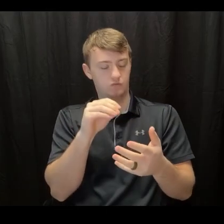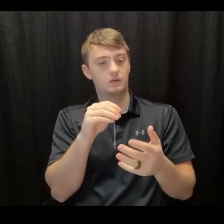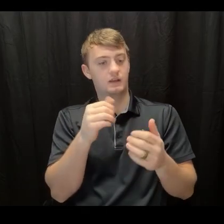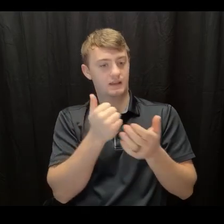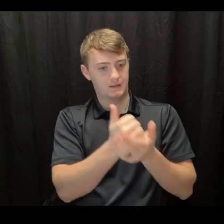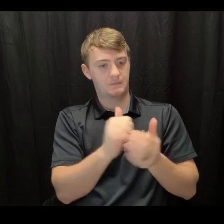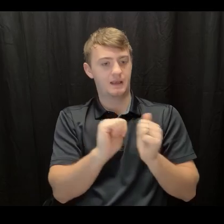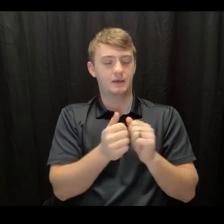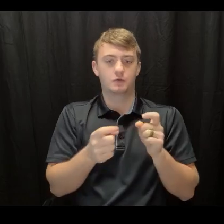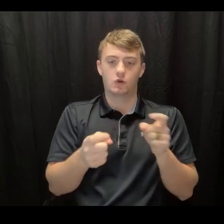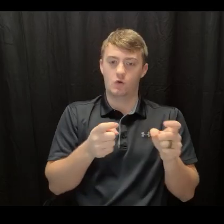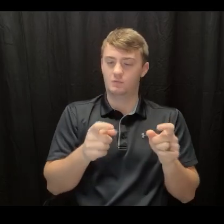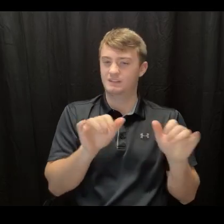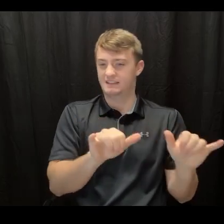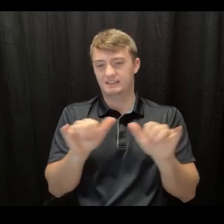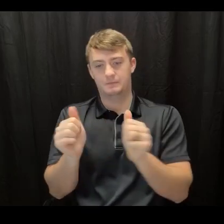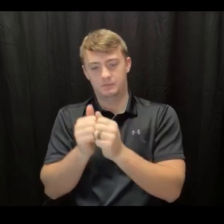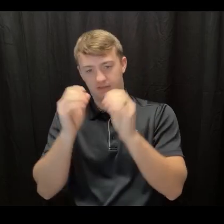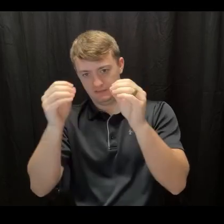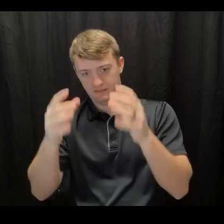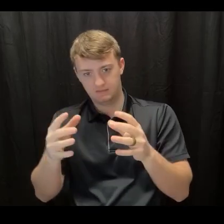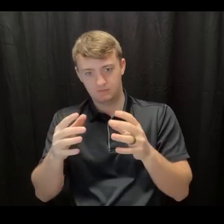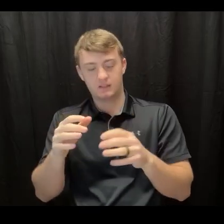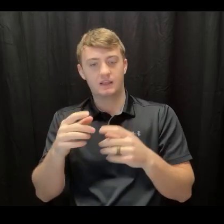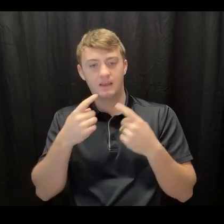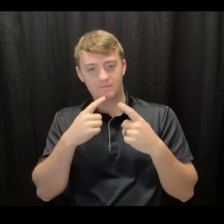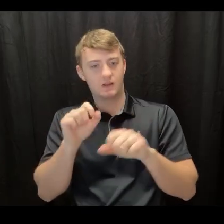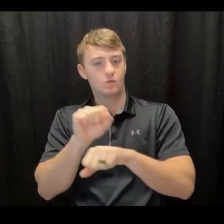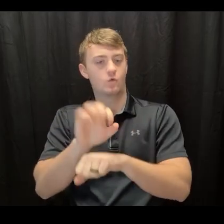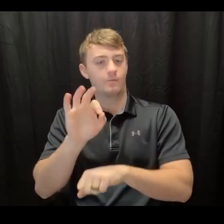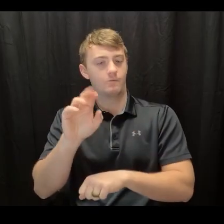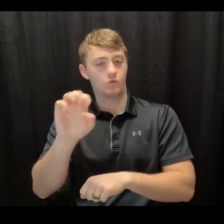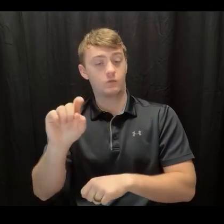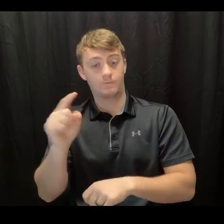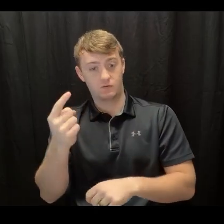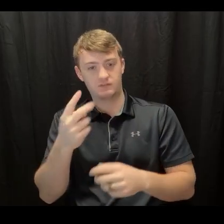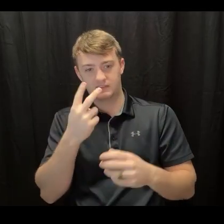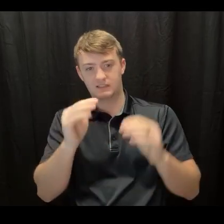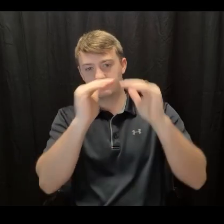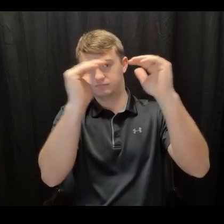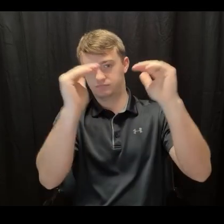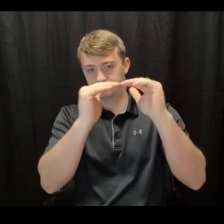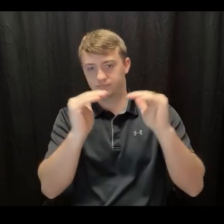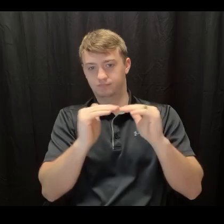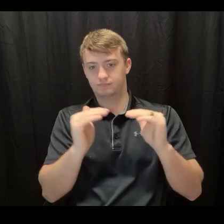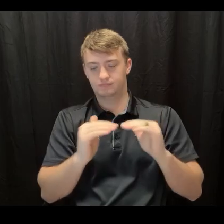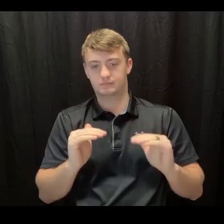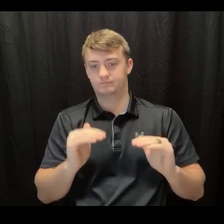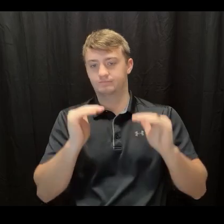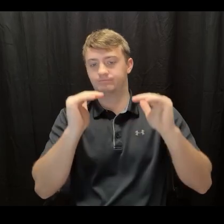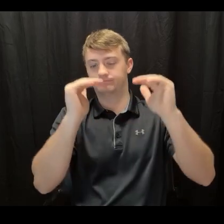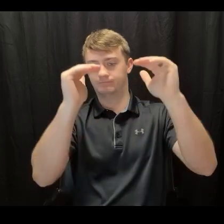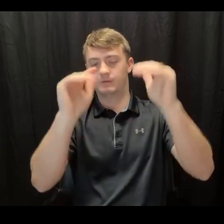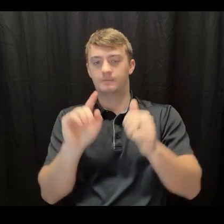The same goes for the teachers. We look at the effective workforce first, and then you can see that there's a tier strategies in